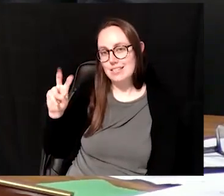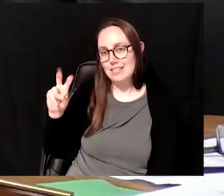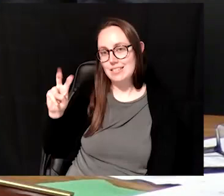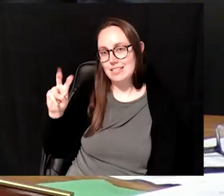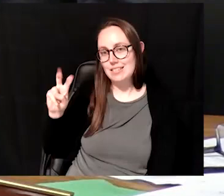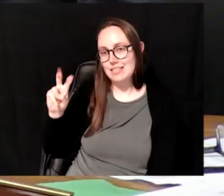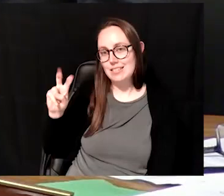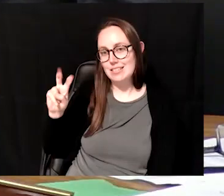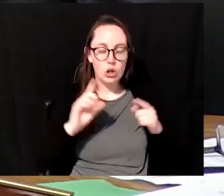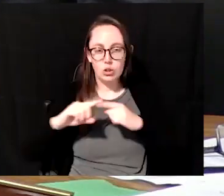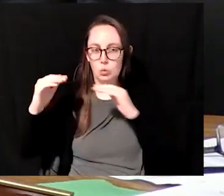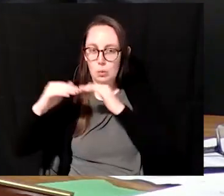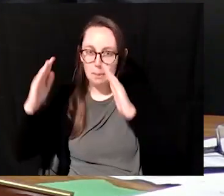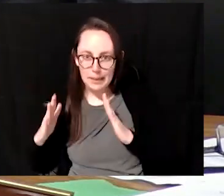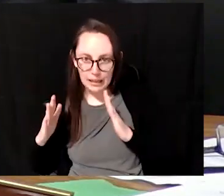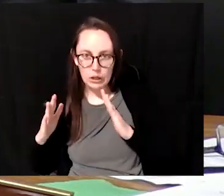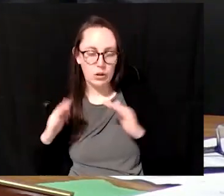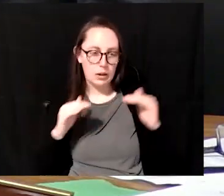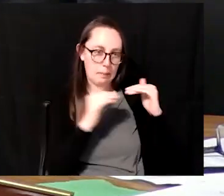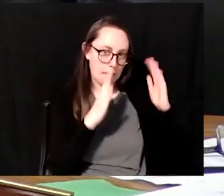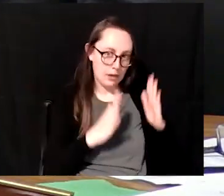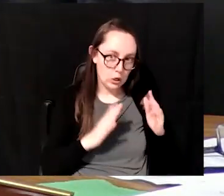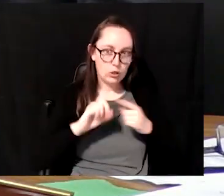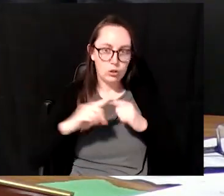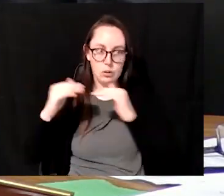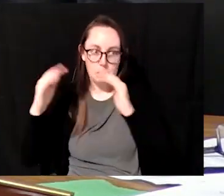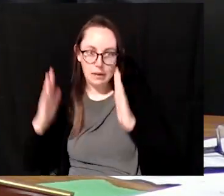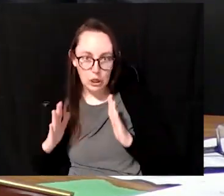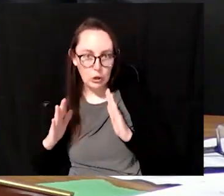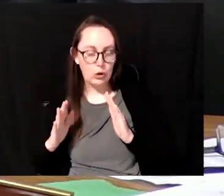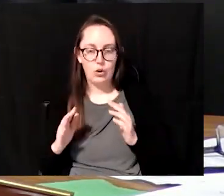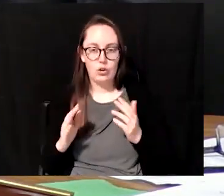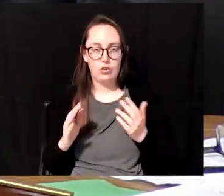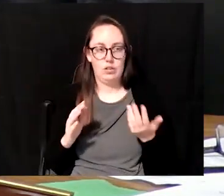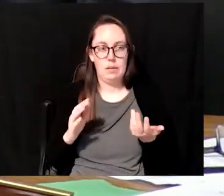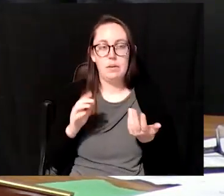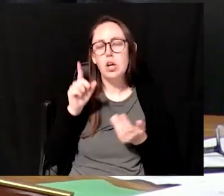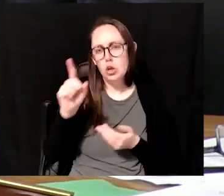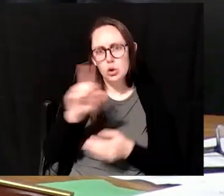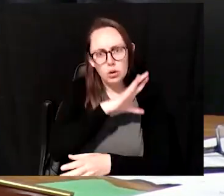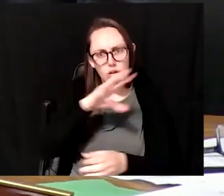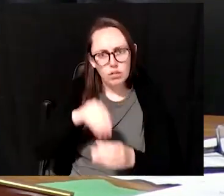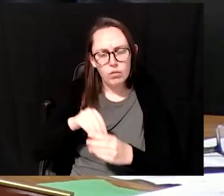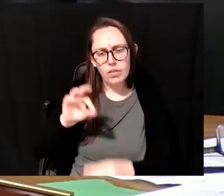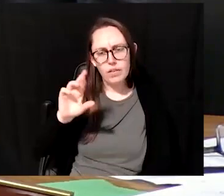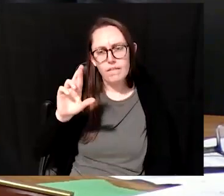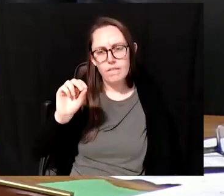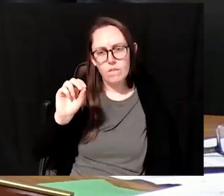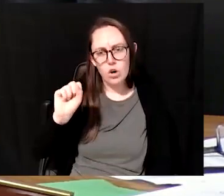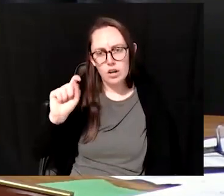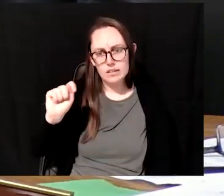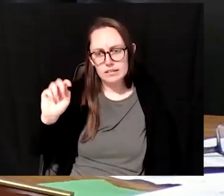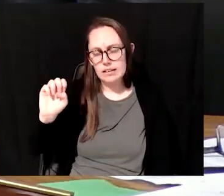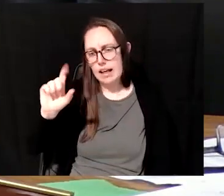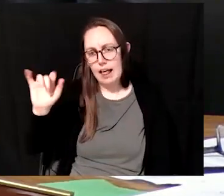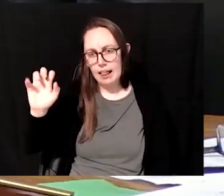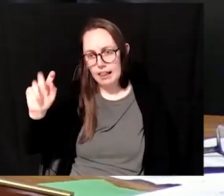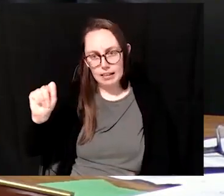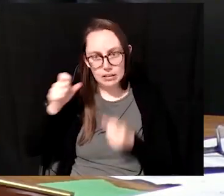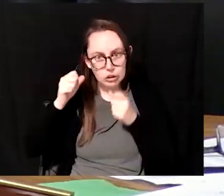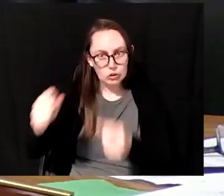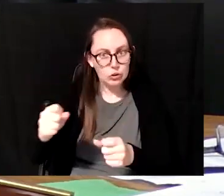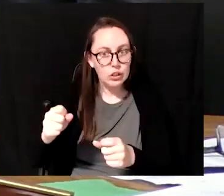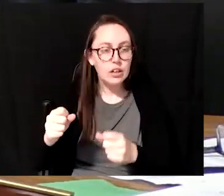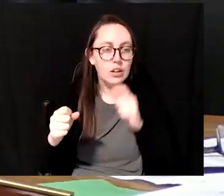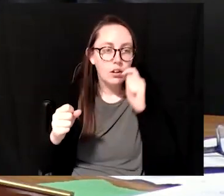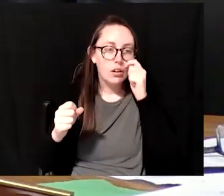to a couple people who were part of the frost Elliott Street um I think it's kind of Fallen to the Wayside now but at one point you can actually still